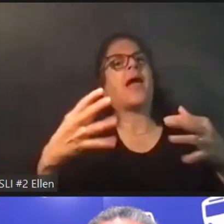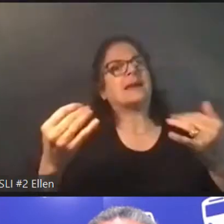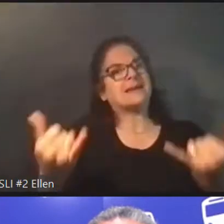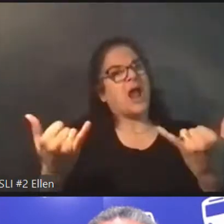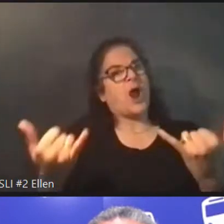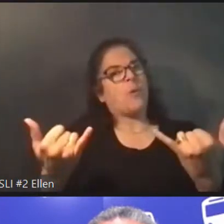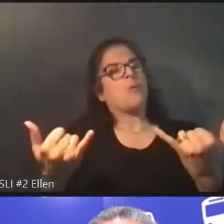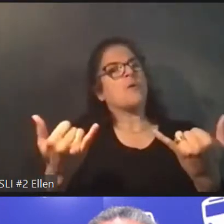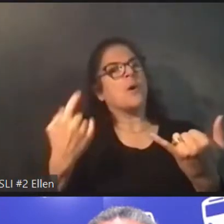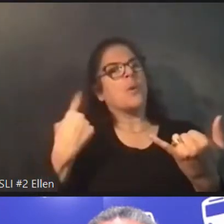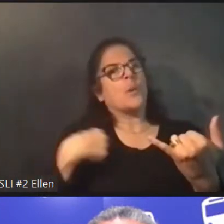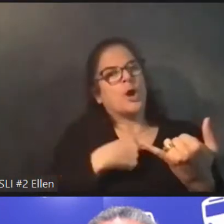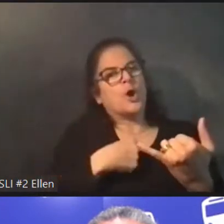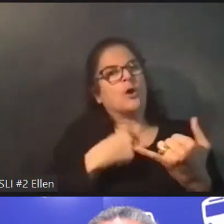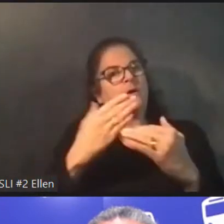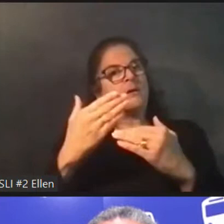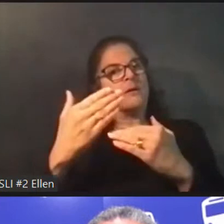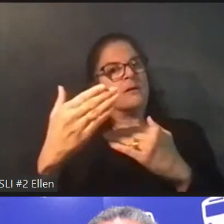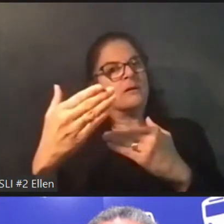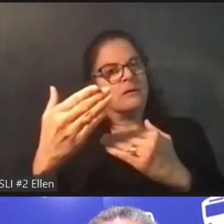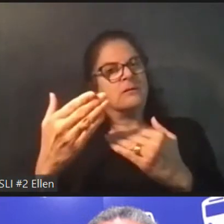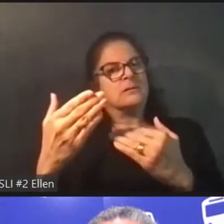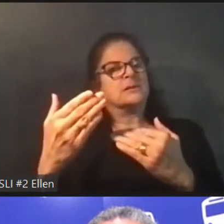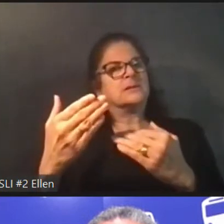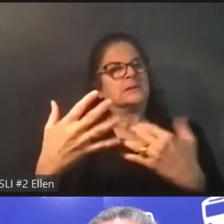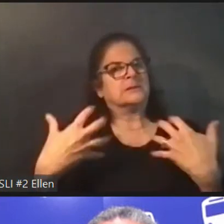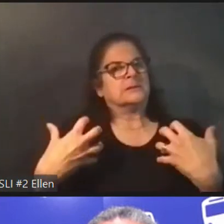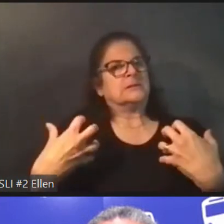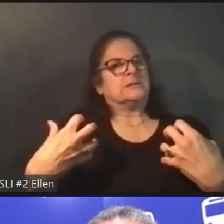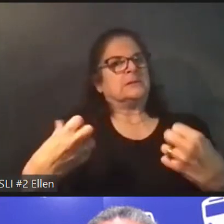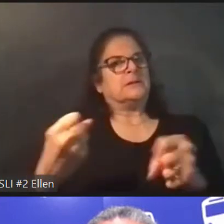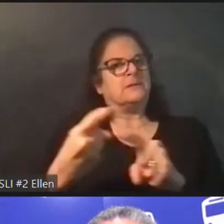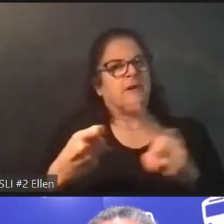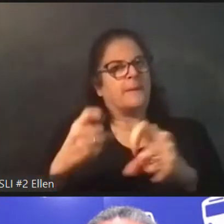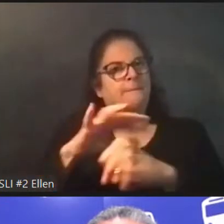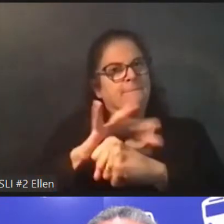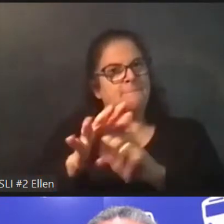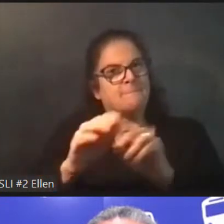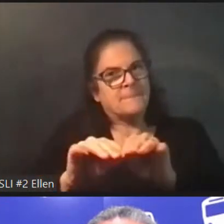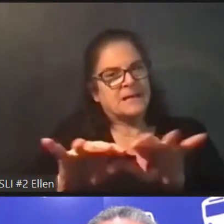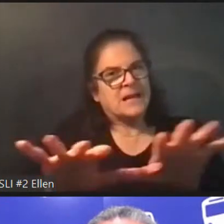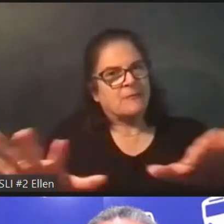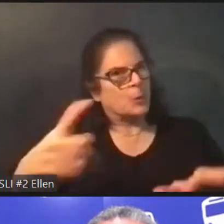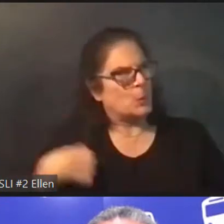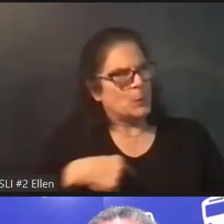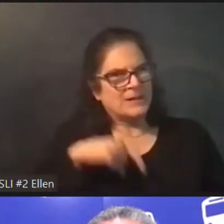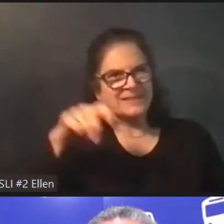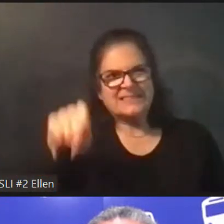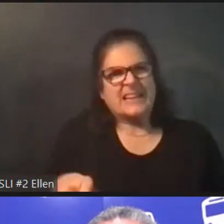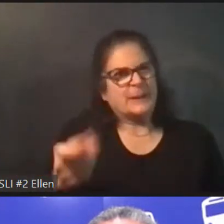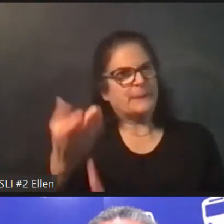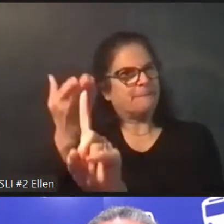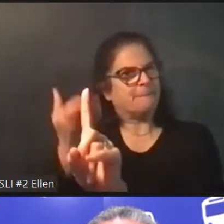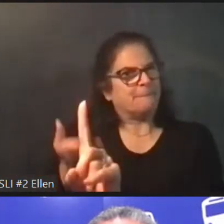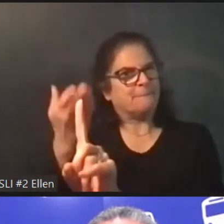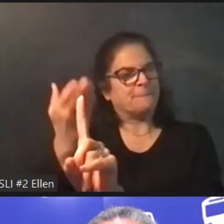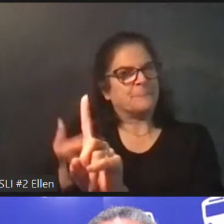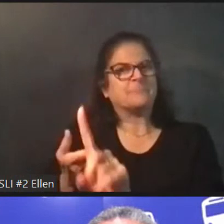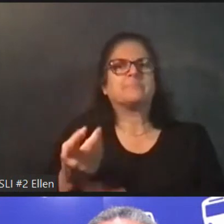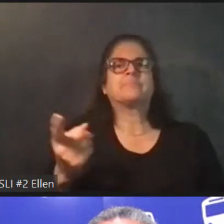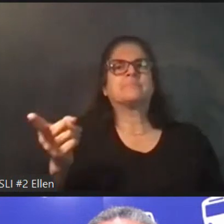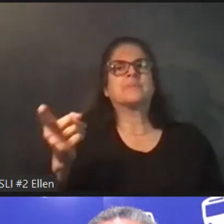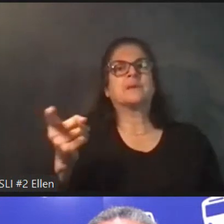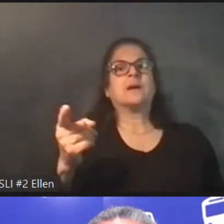There is no more sought after or respected transit agency executive in the country than President